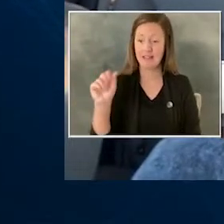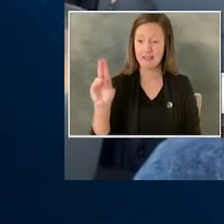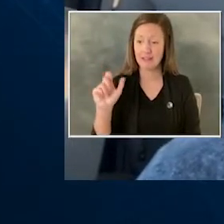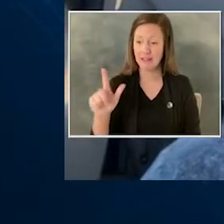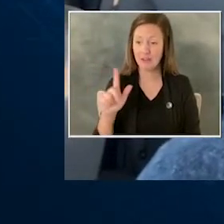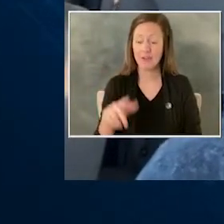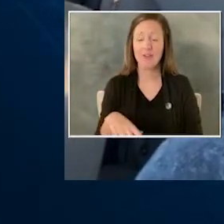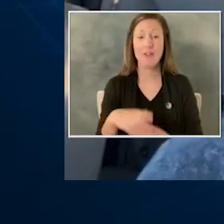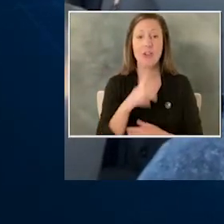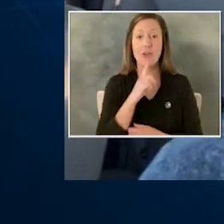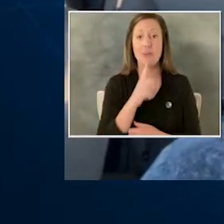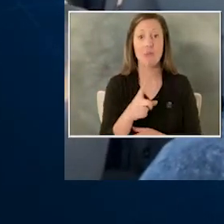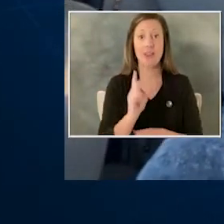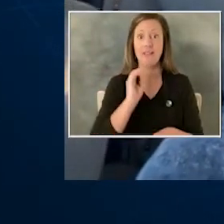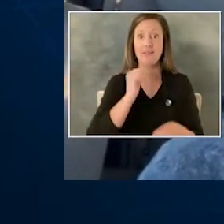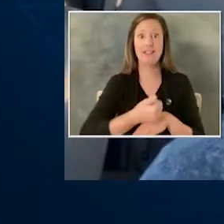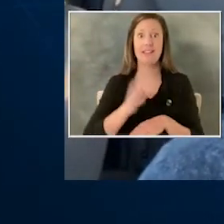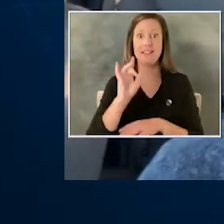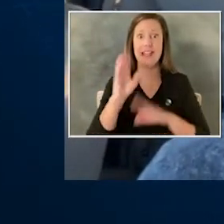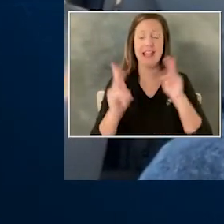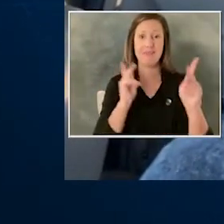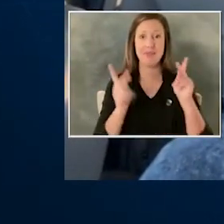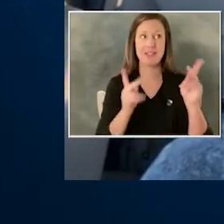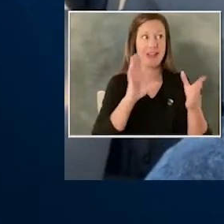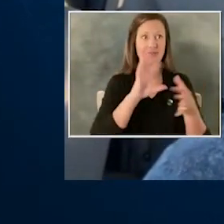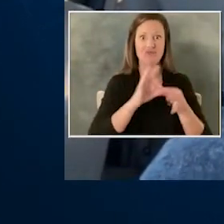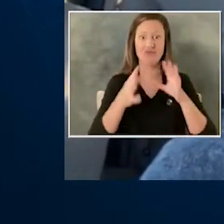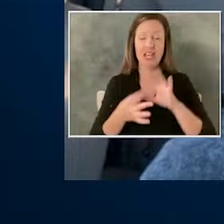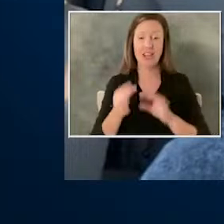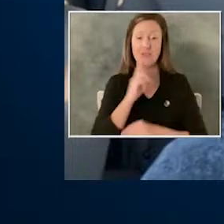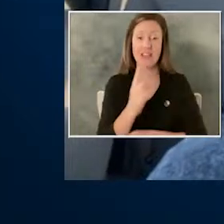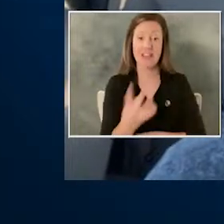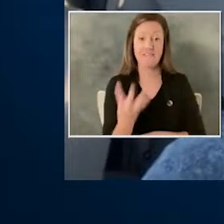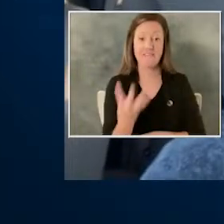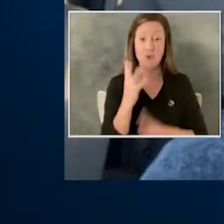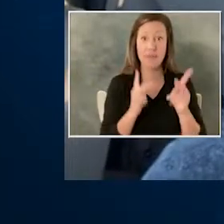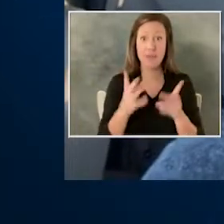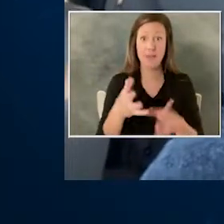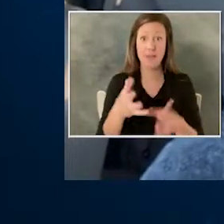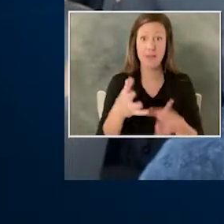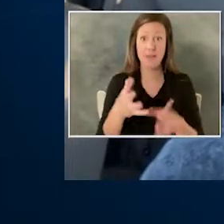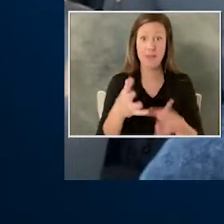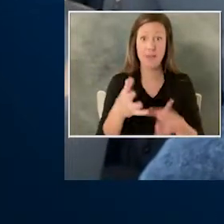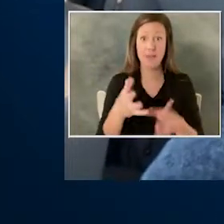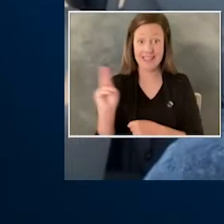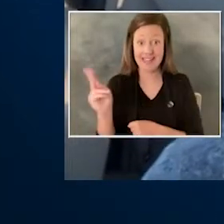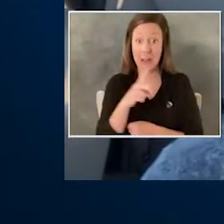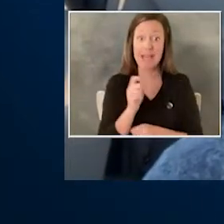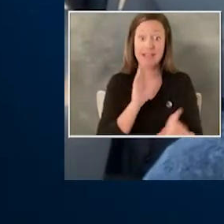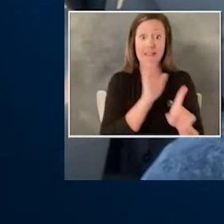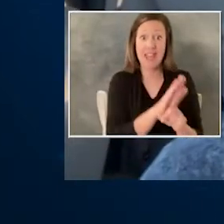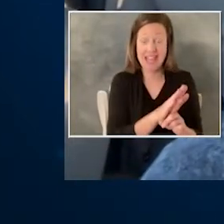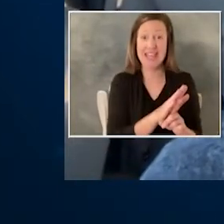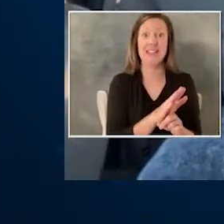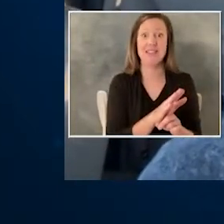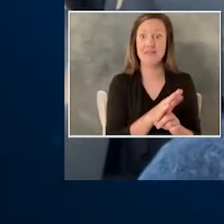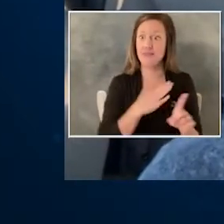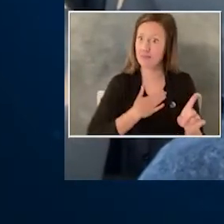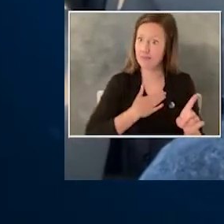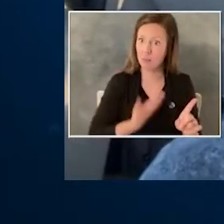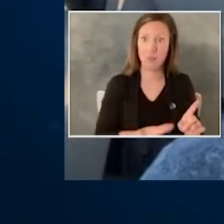created this 8-person chain that, 4 people ended up with kidneys, all because of his selfless